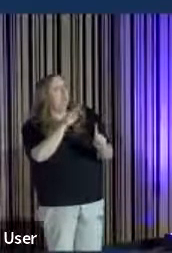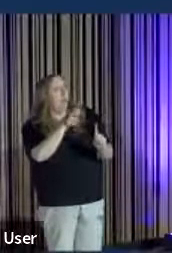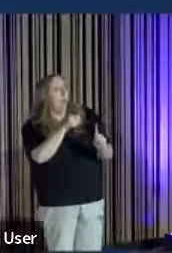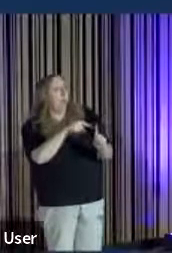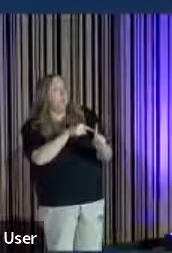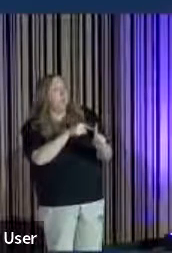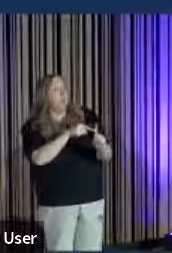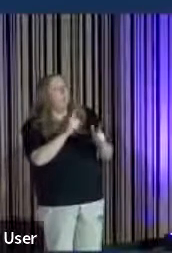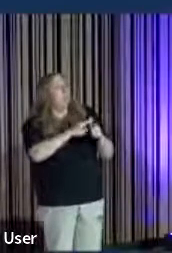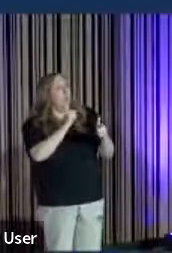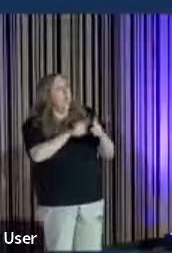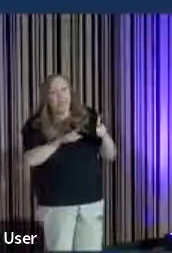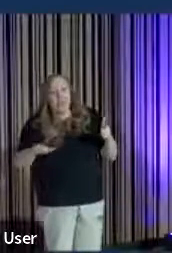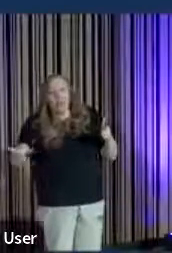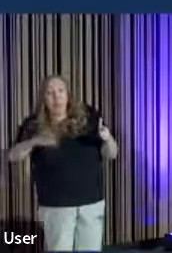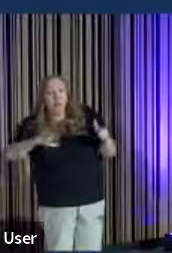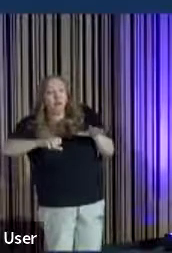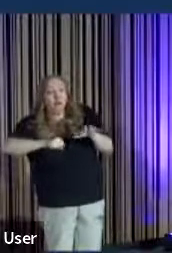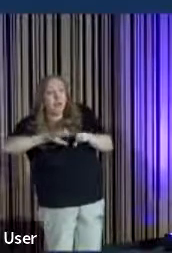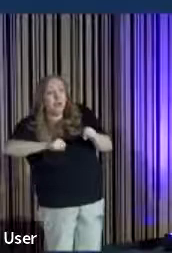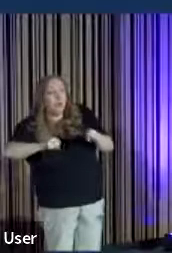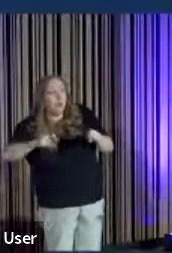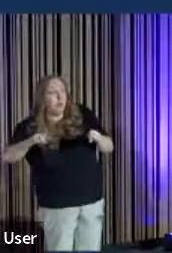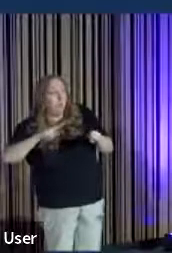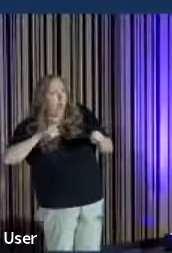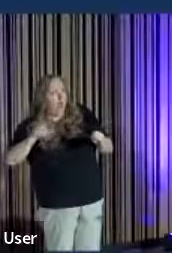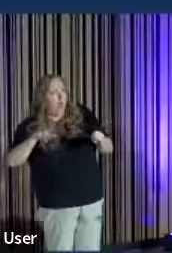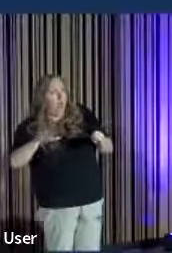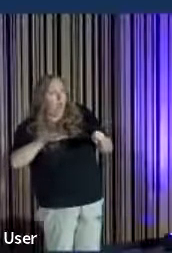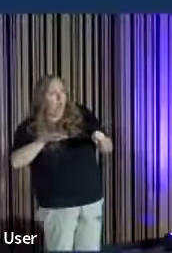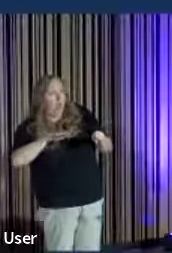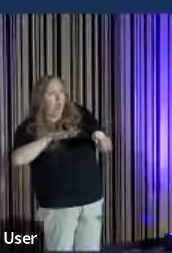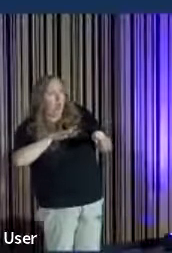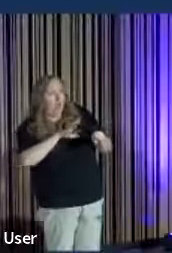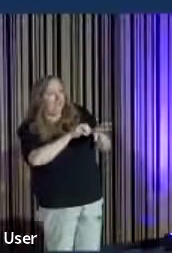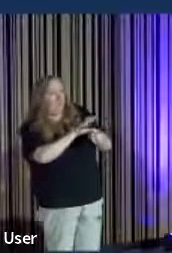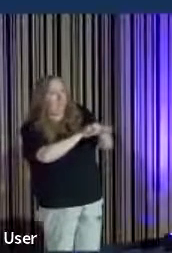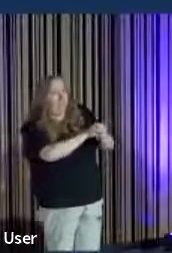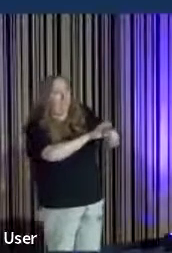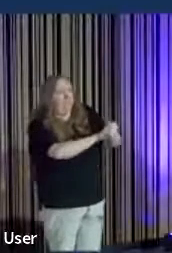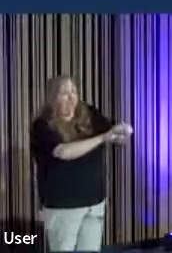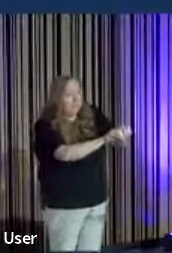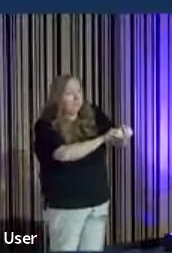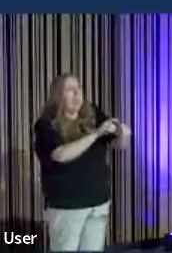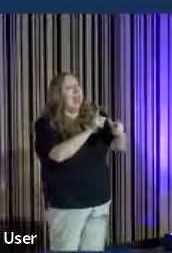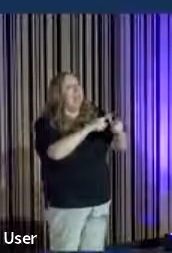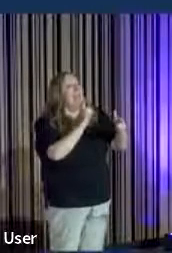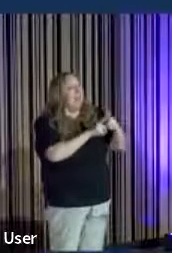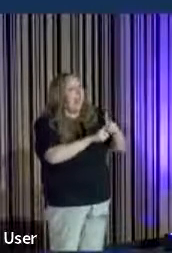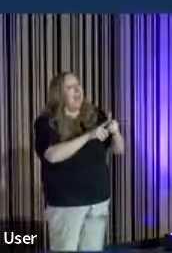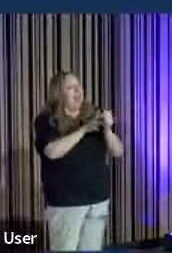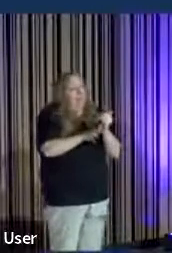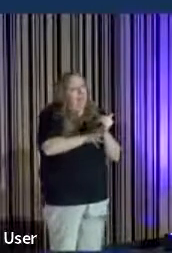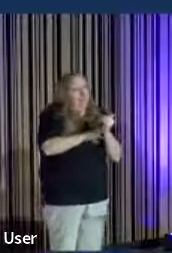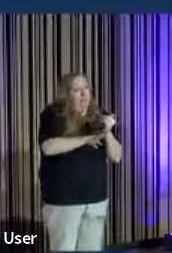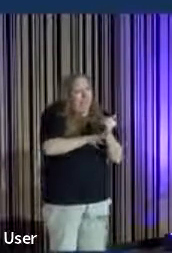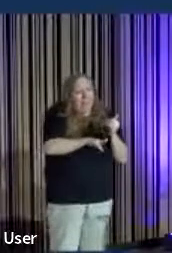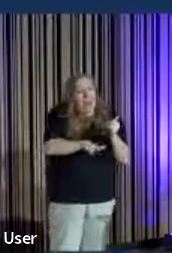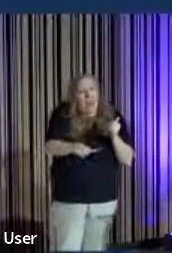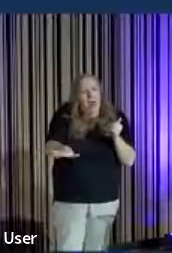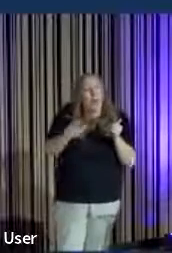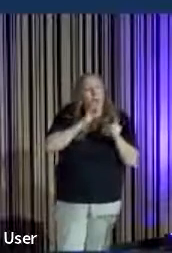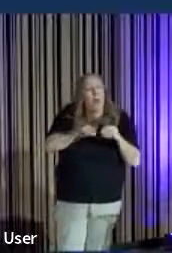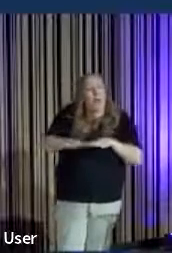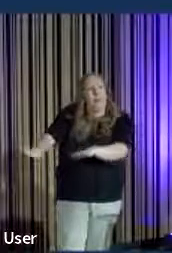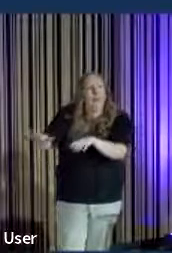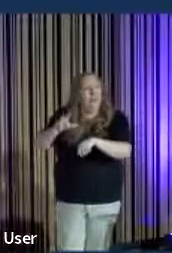grazers? Then the grazers, fecal matter would sink the viruses out. So this was an alternative view of how viruses